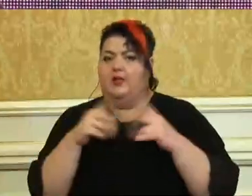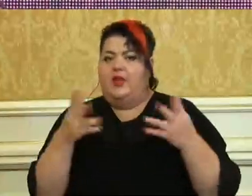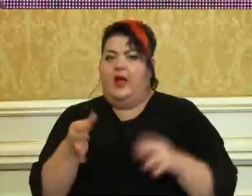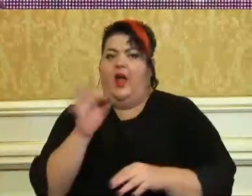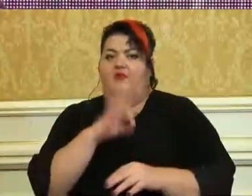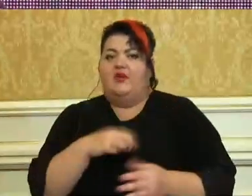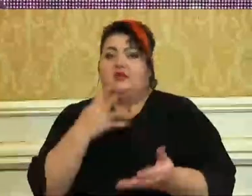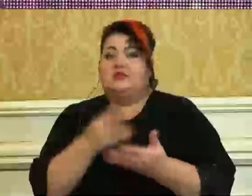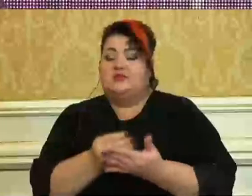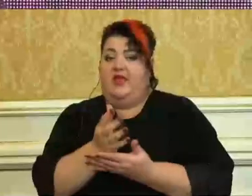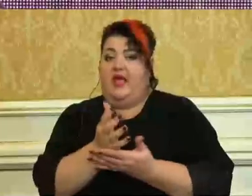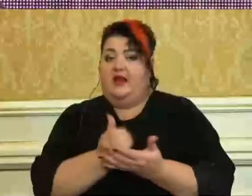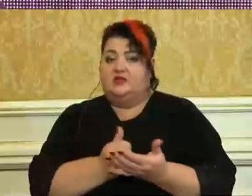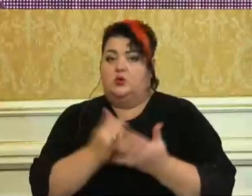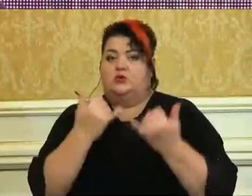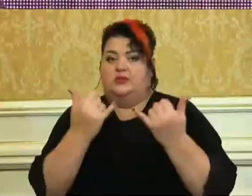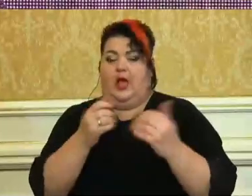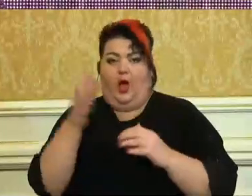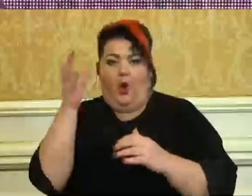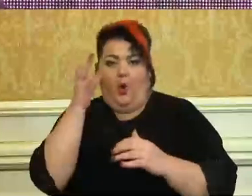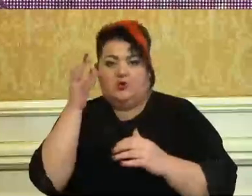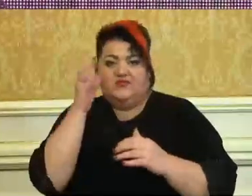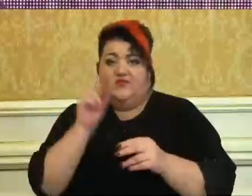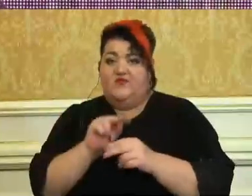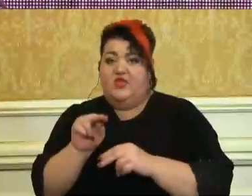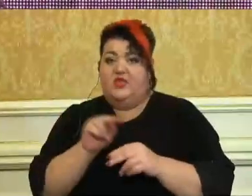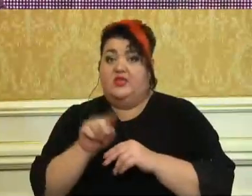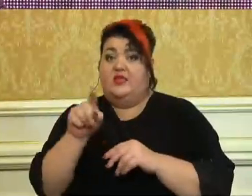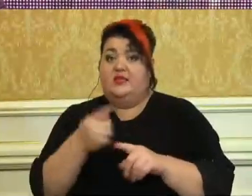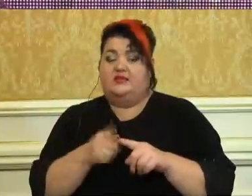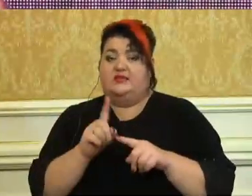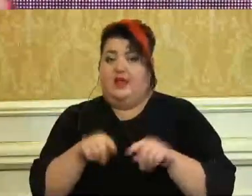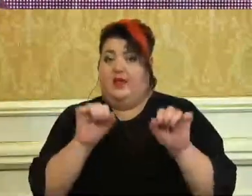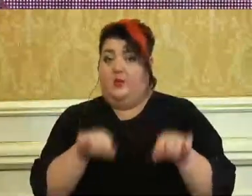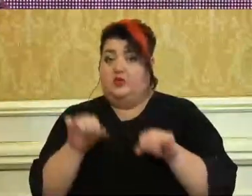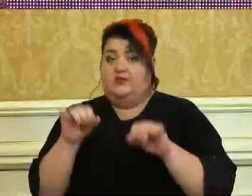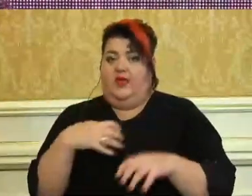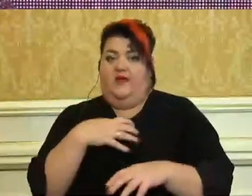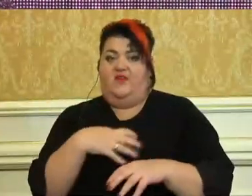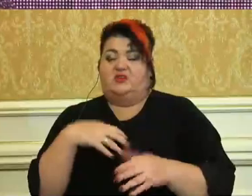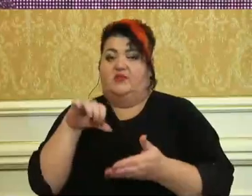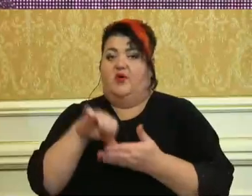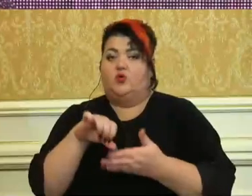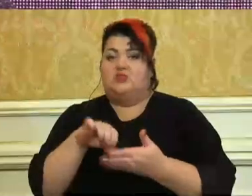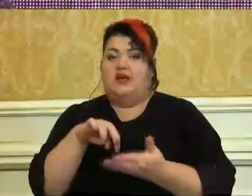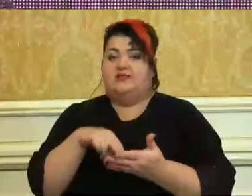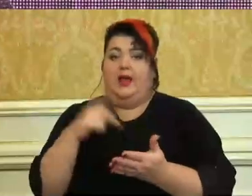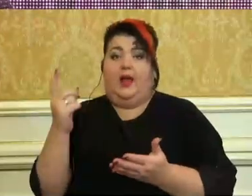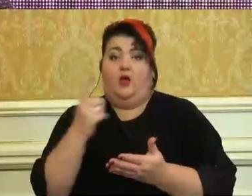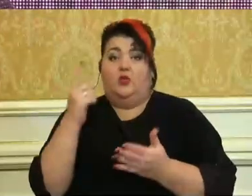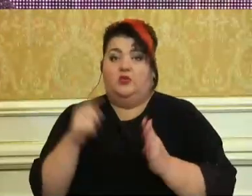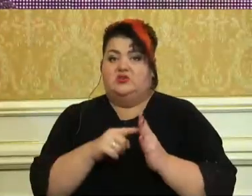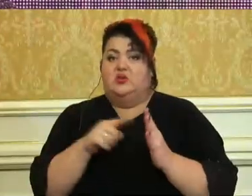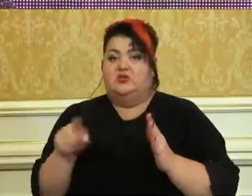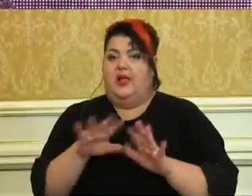the women, or is it the problem of the country? So will they spend their resources for these very important participants of